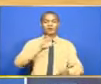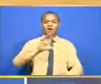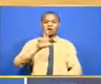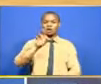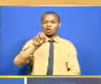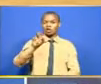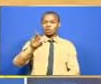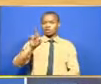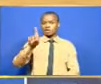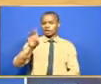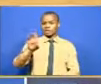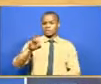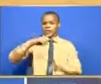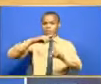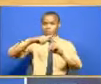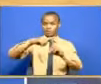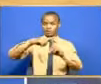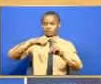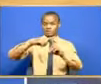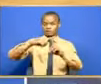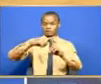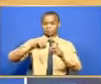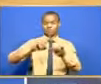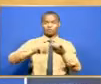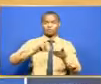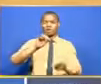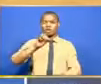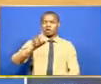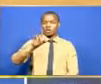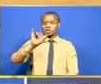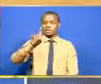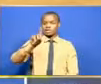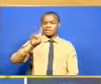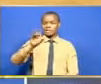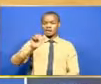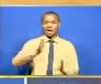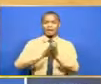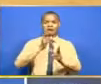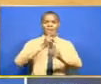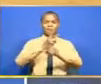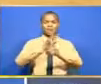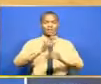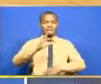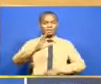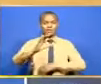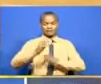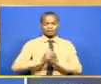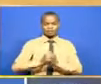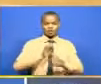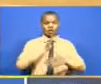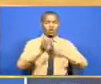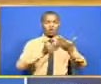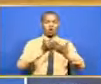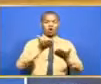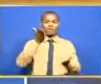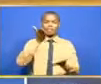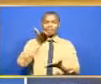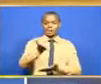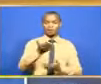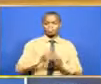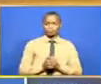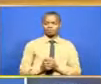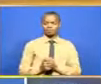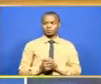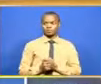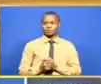chloride ions, the oxidizing agents, and vitamin C. And all of them were present.